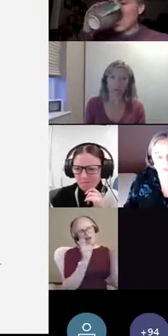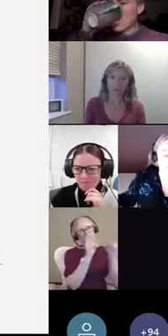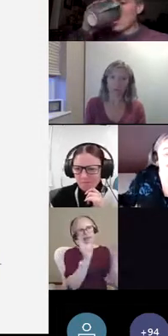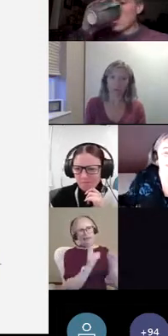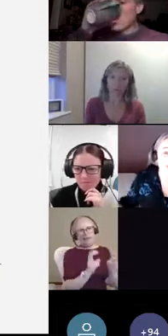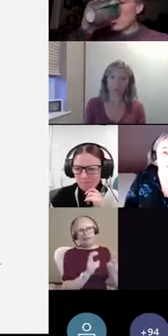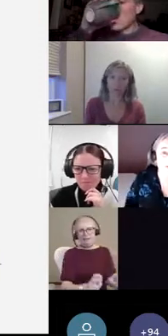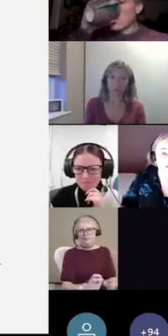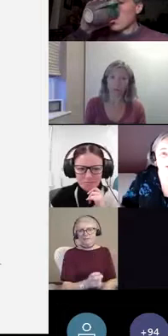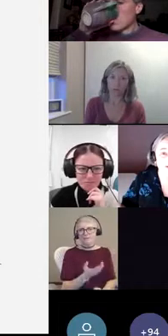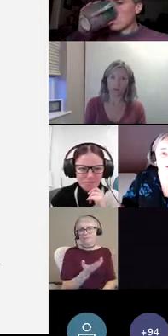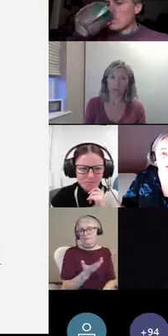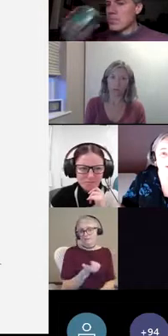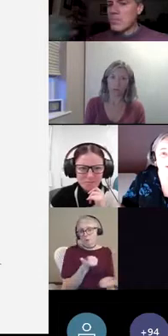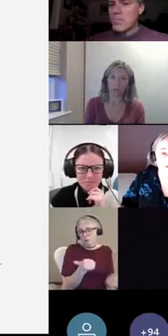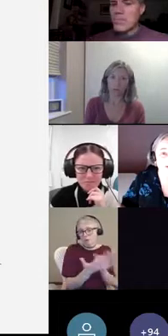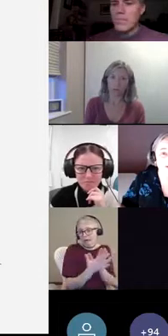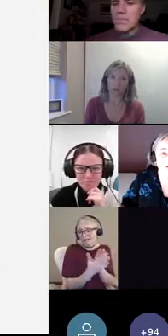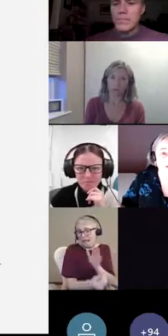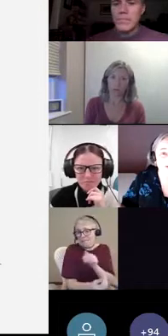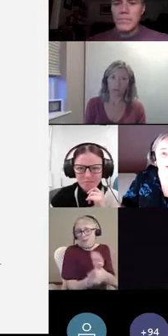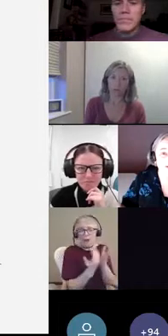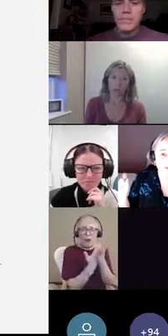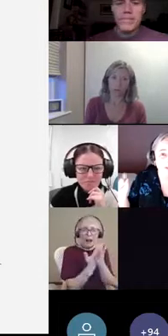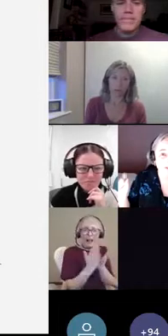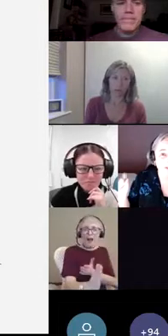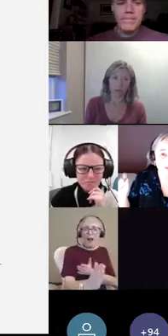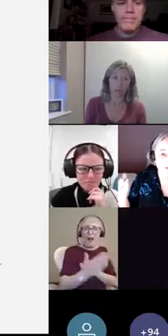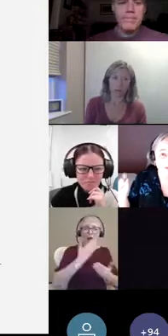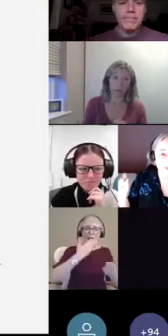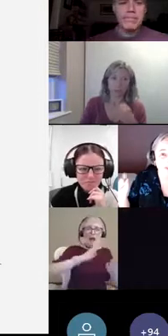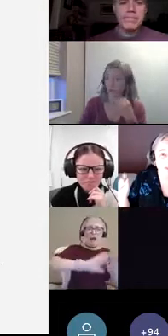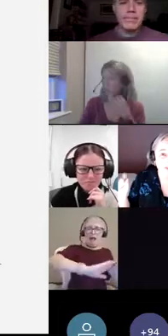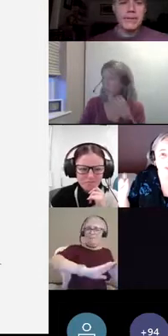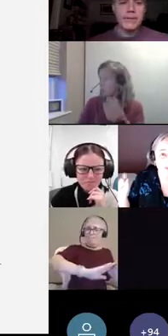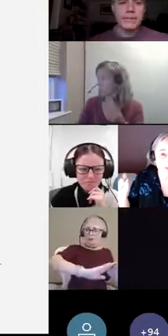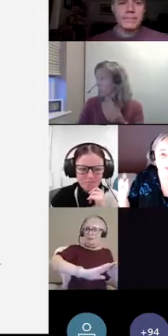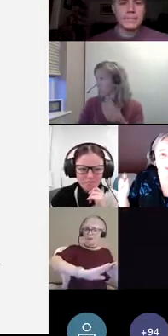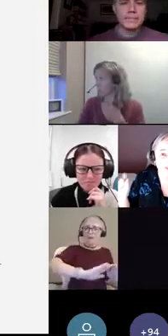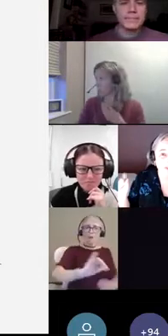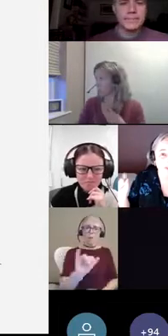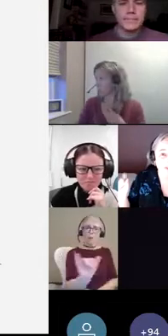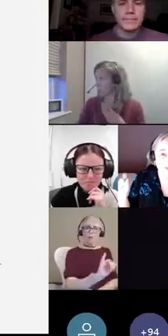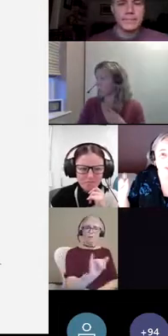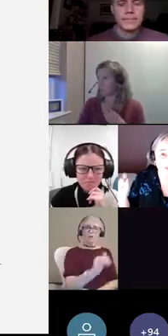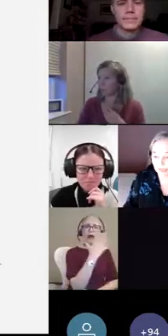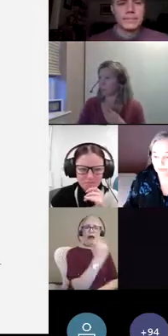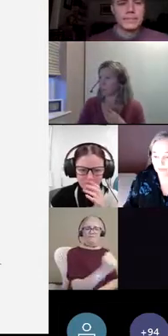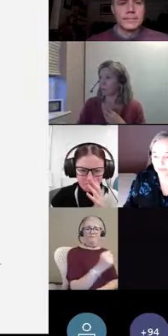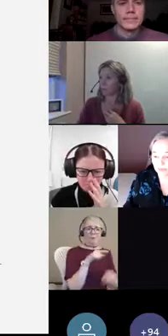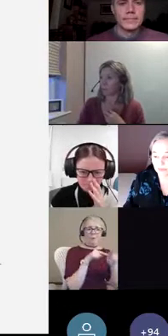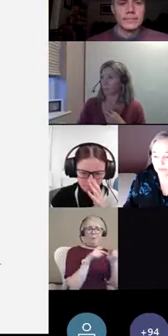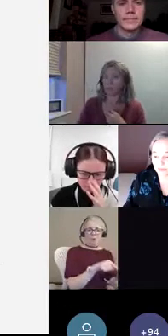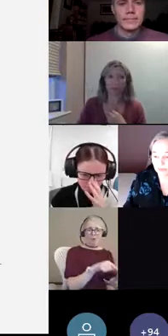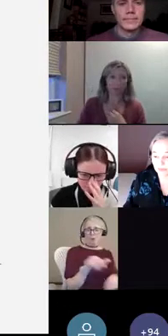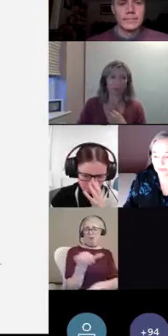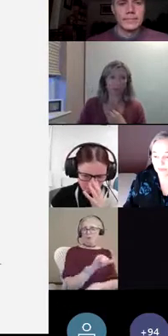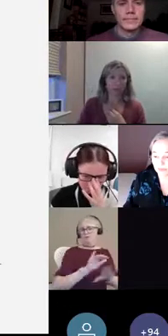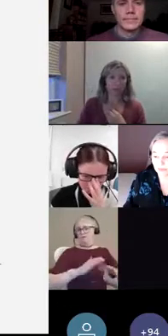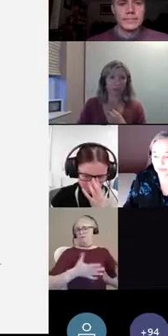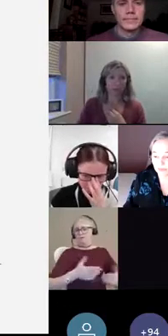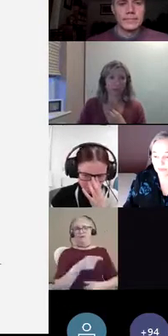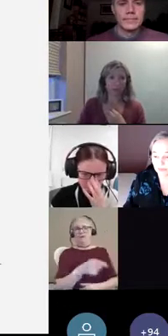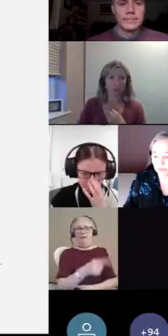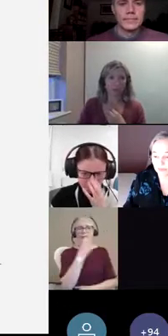a beautiful example of very clear labeling of which ones are WCAG compliant so that you know automatically upfront which ones to